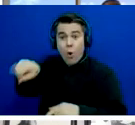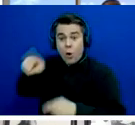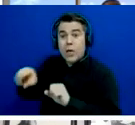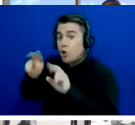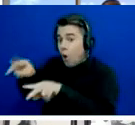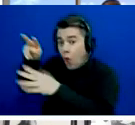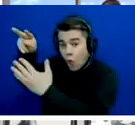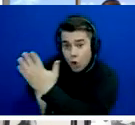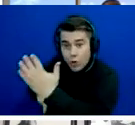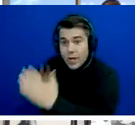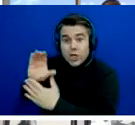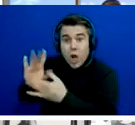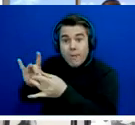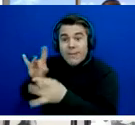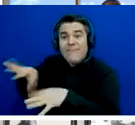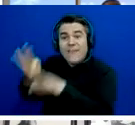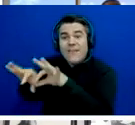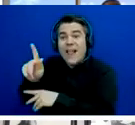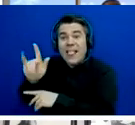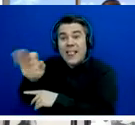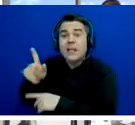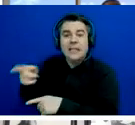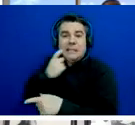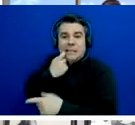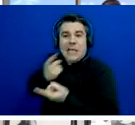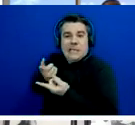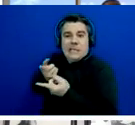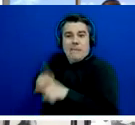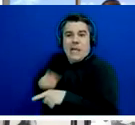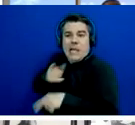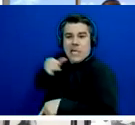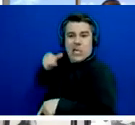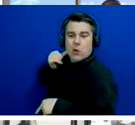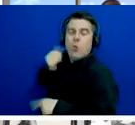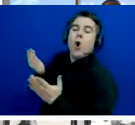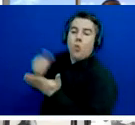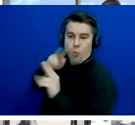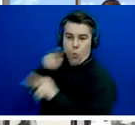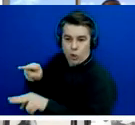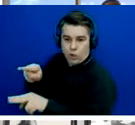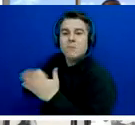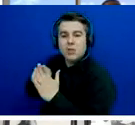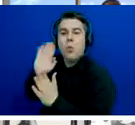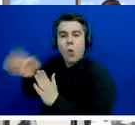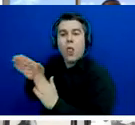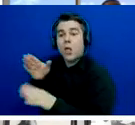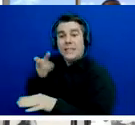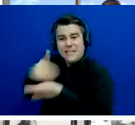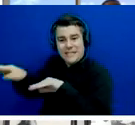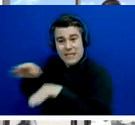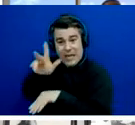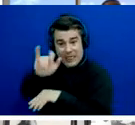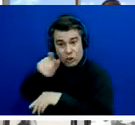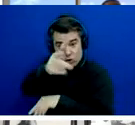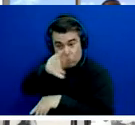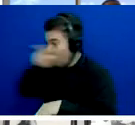links that he's talking about, because this happened yesterday. So we're just rewatching this. So the links are going to be in the comments on this, and I'll post